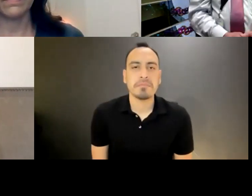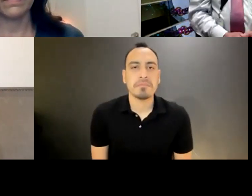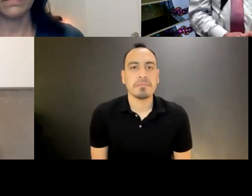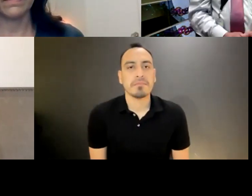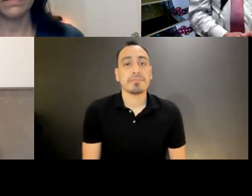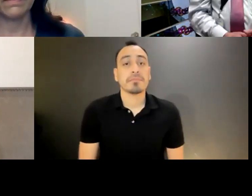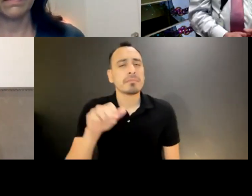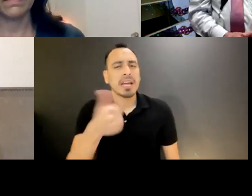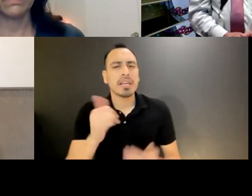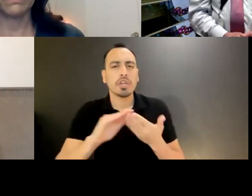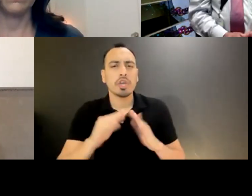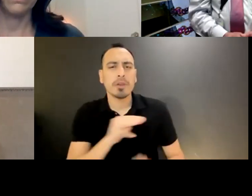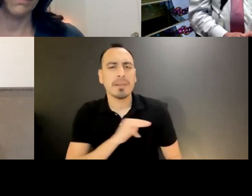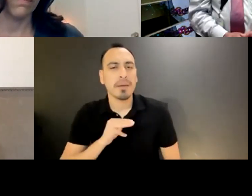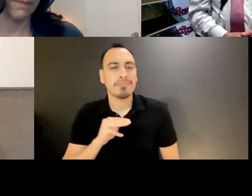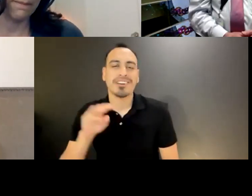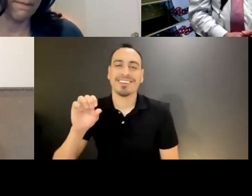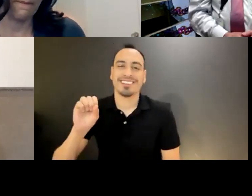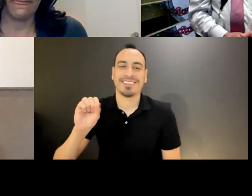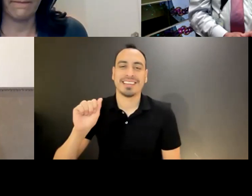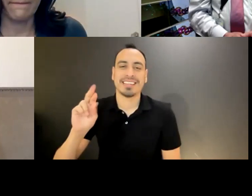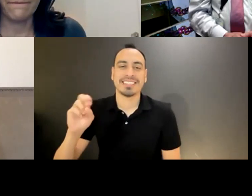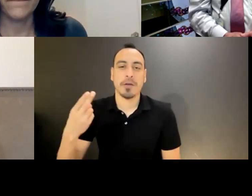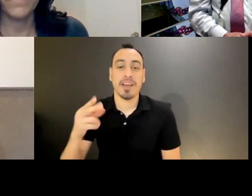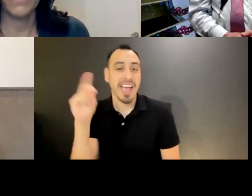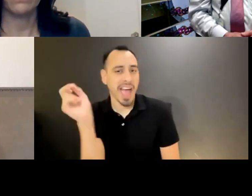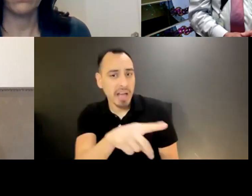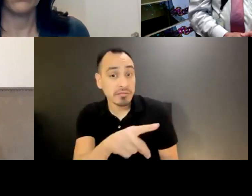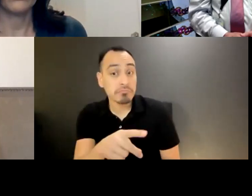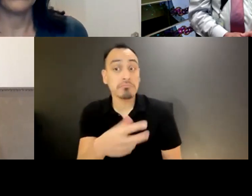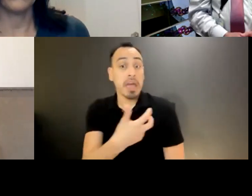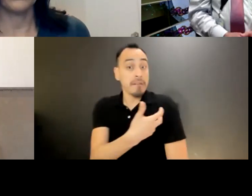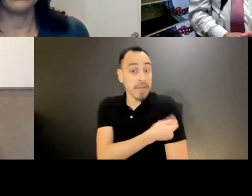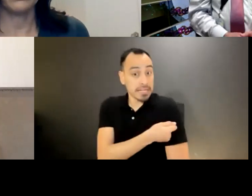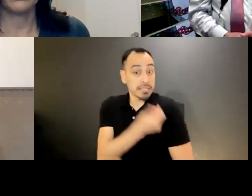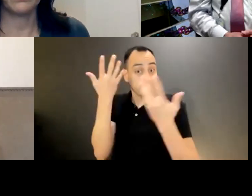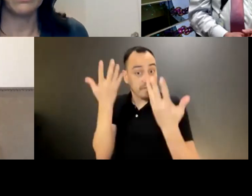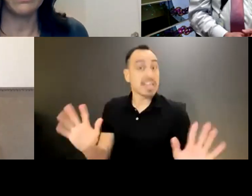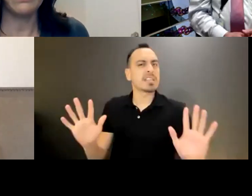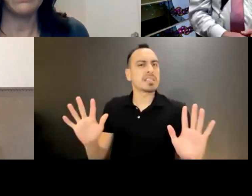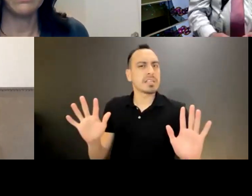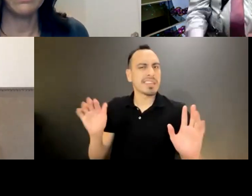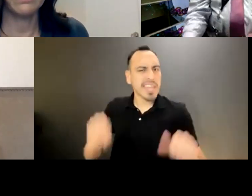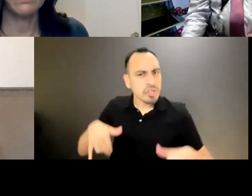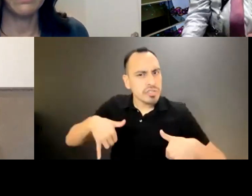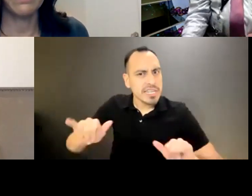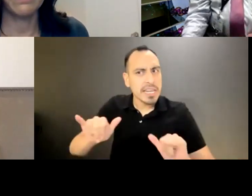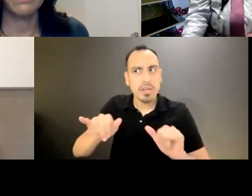Another community member, Sarah, asks, once you're vaccinated, can you still spread the disease?